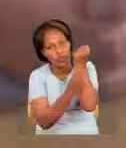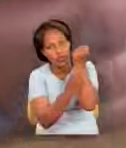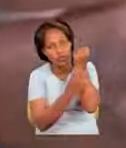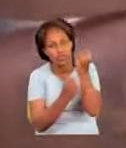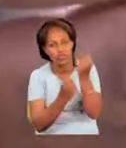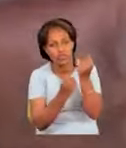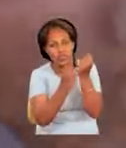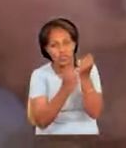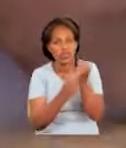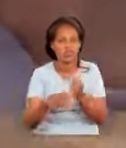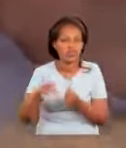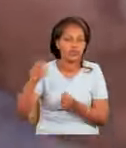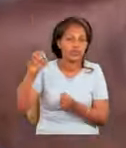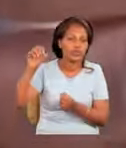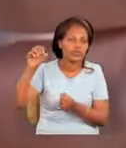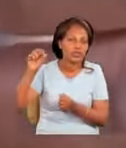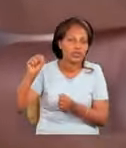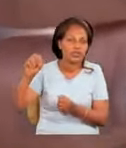the petals,